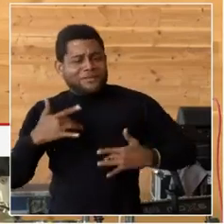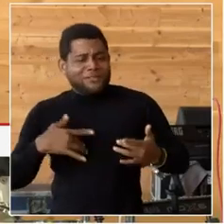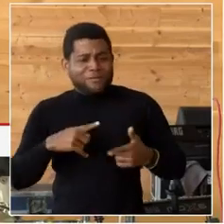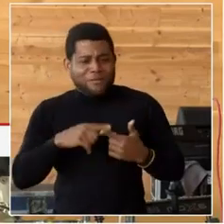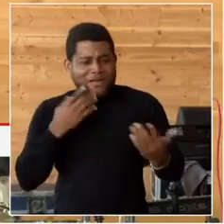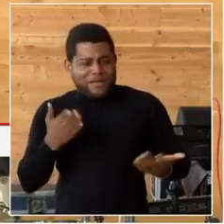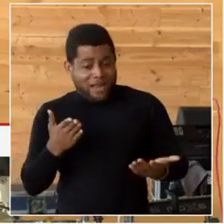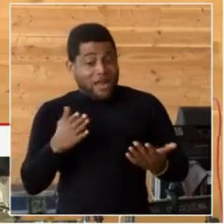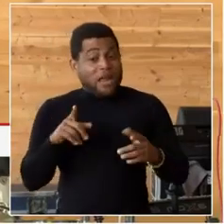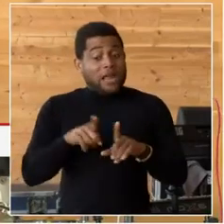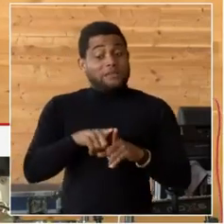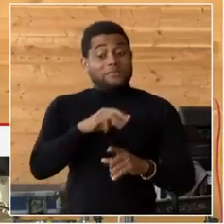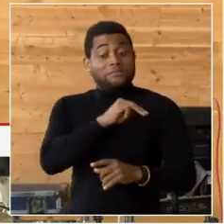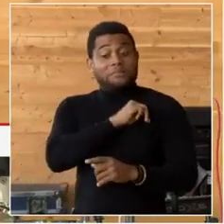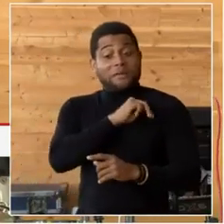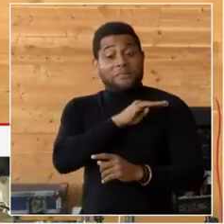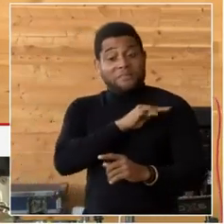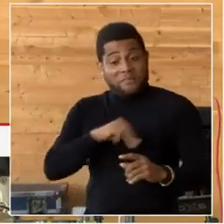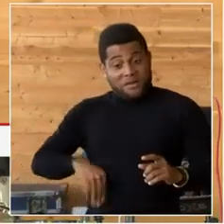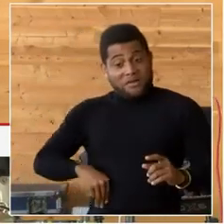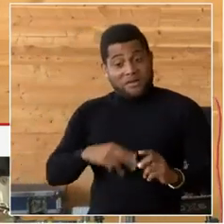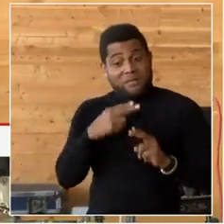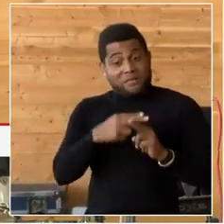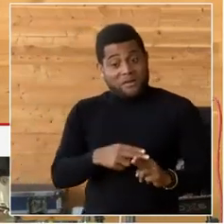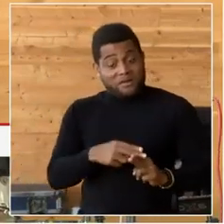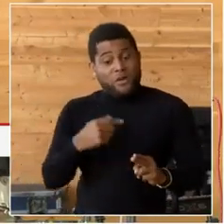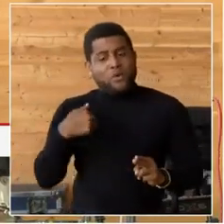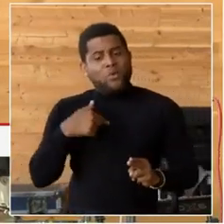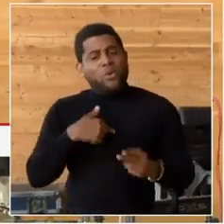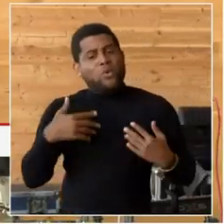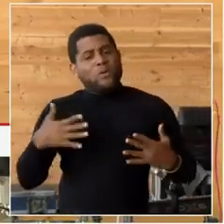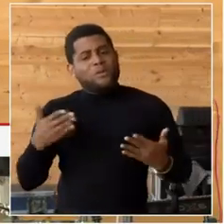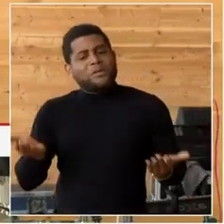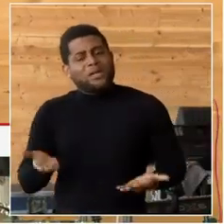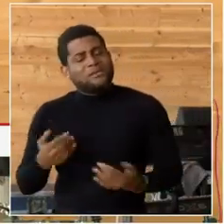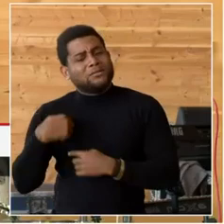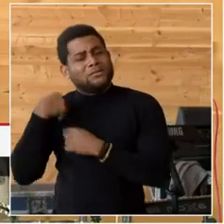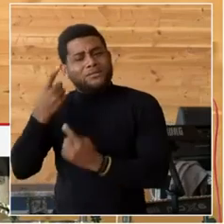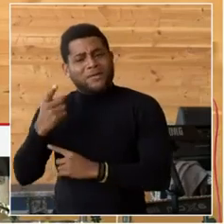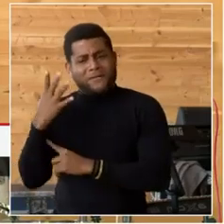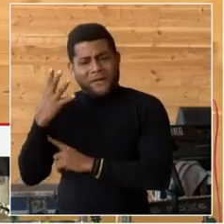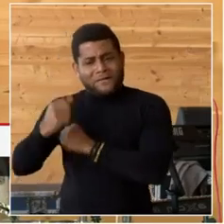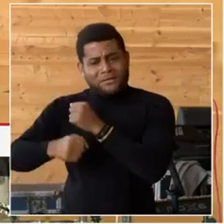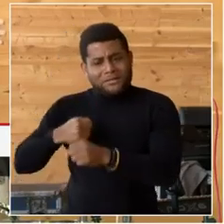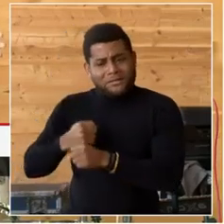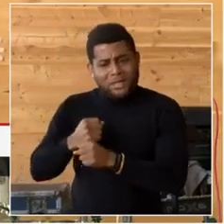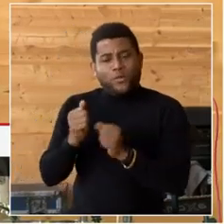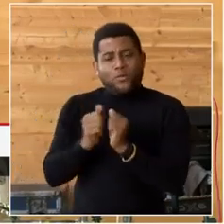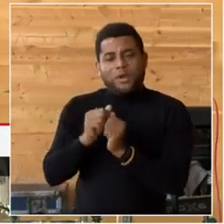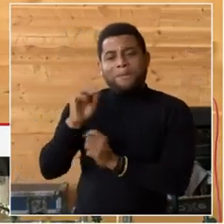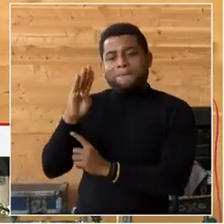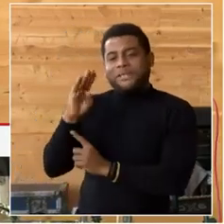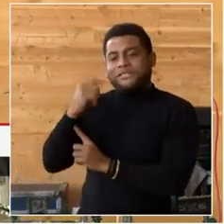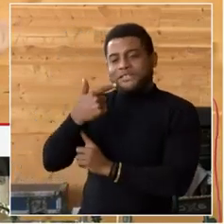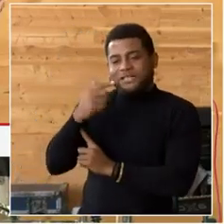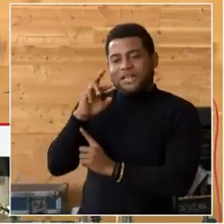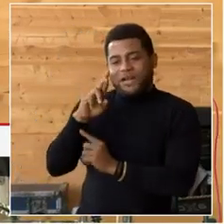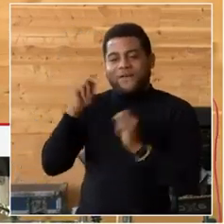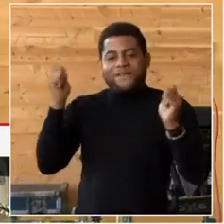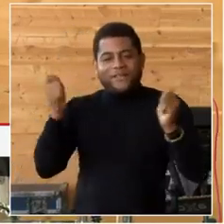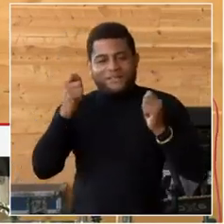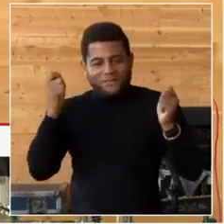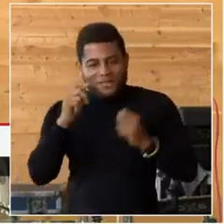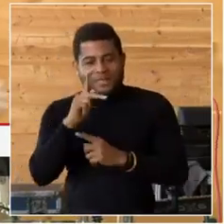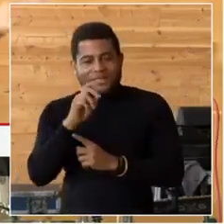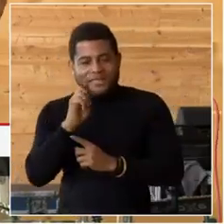earlier, we've been in DC for 5 years with the BGR Fest at the Kennedy Center. I'm actually